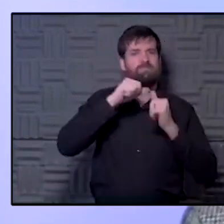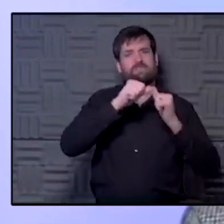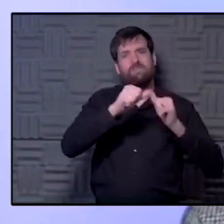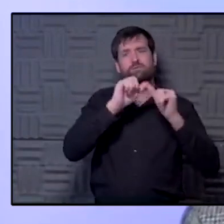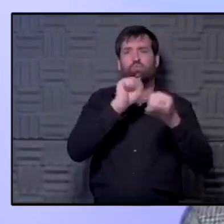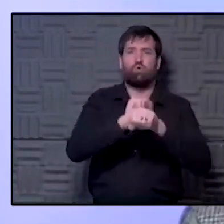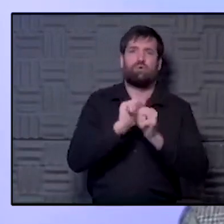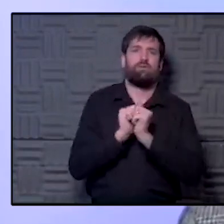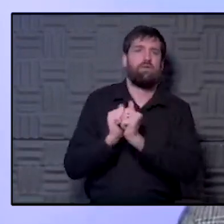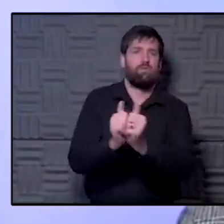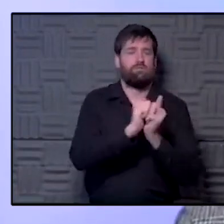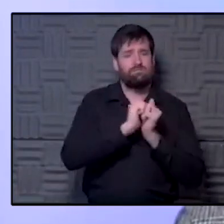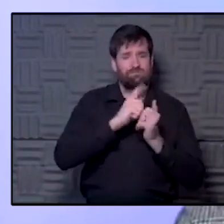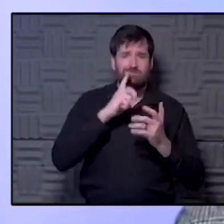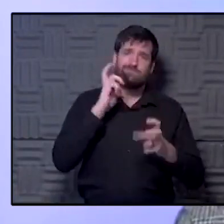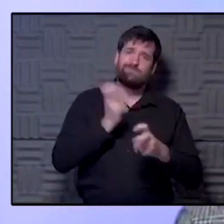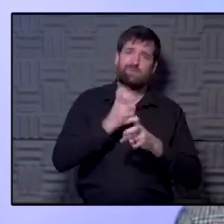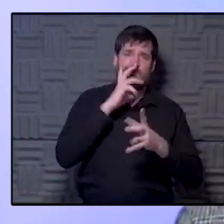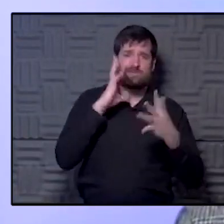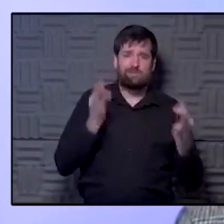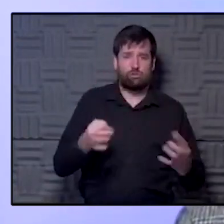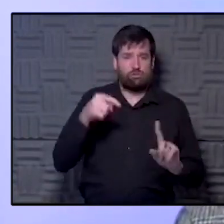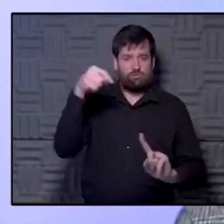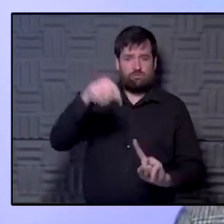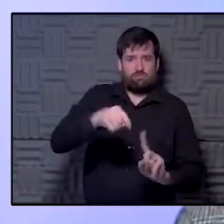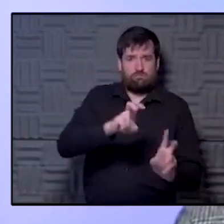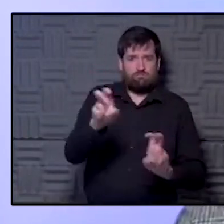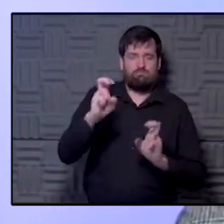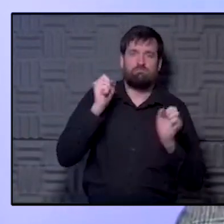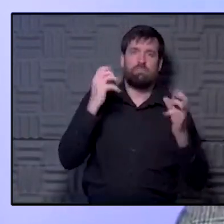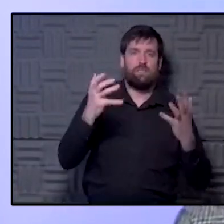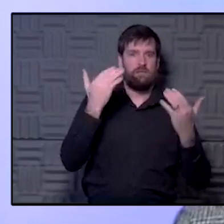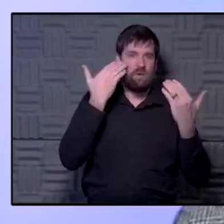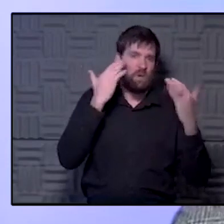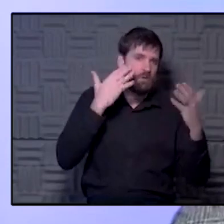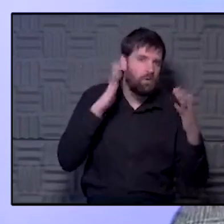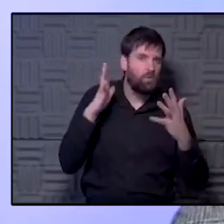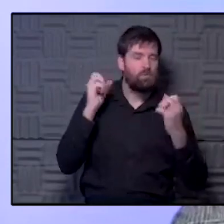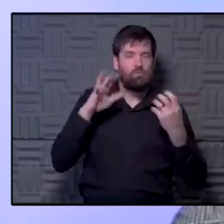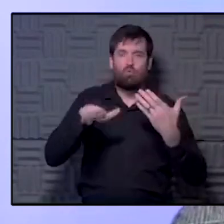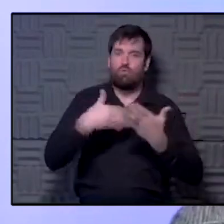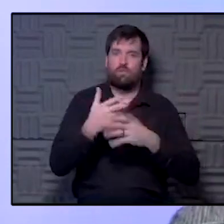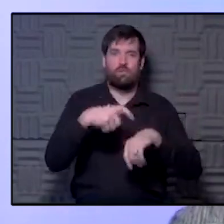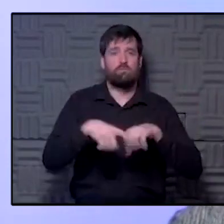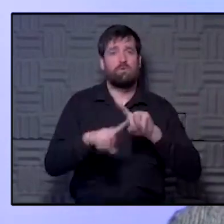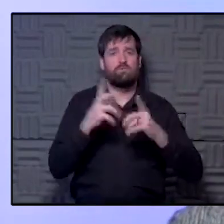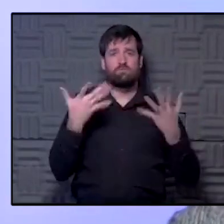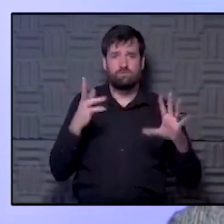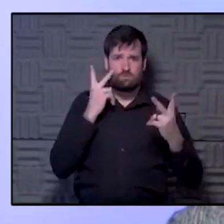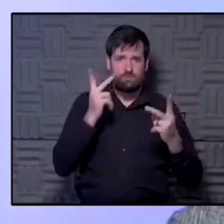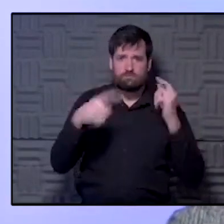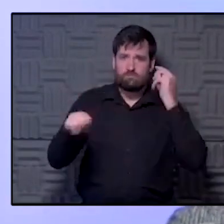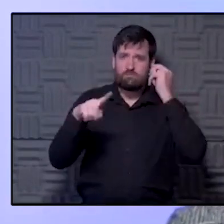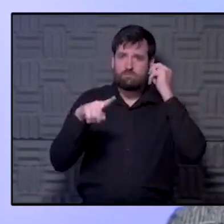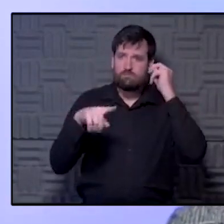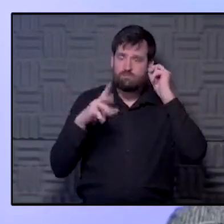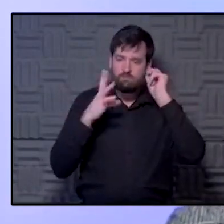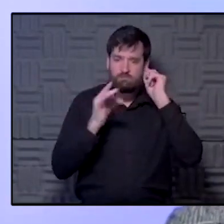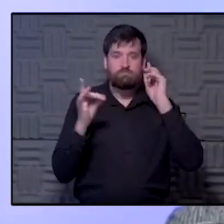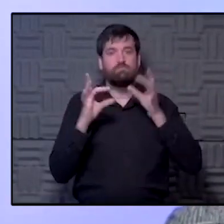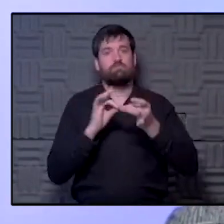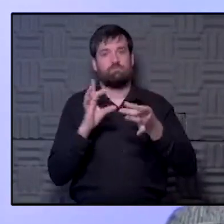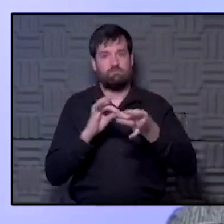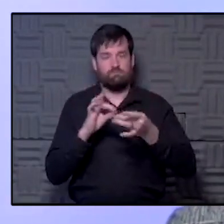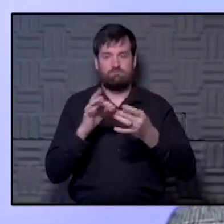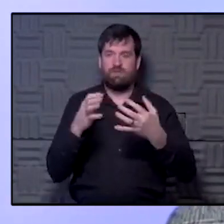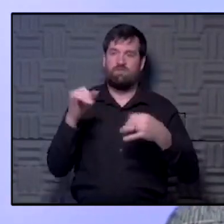together. There's tough decisions around this because there's so many unknowns all the time. But we have seen, as you guys always preach, infection control